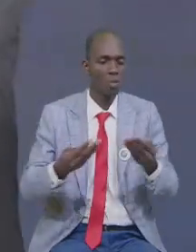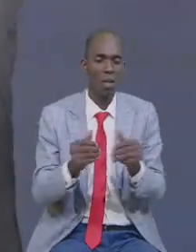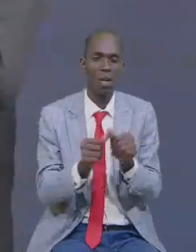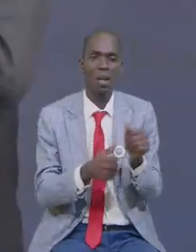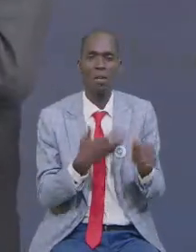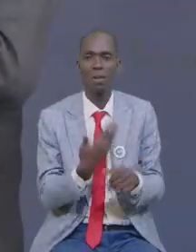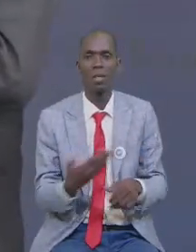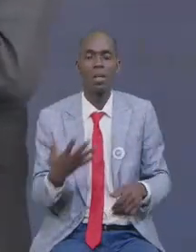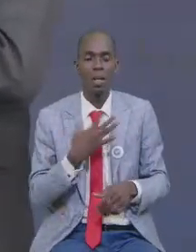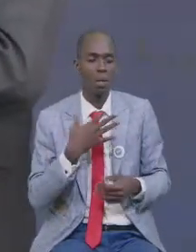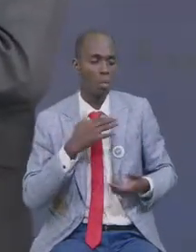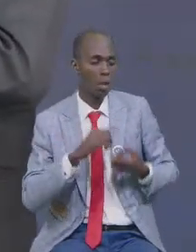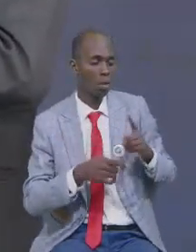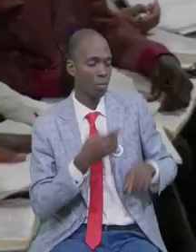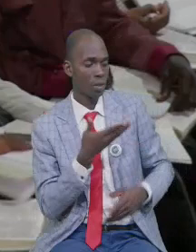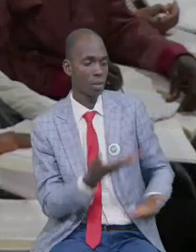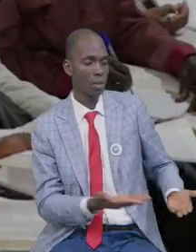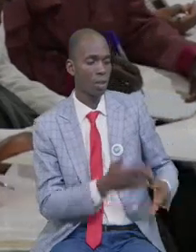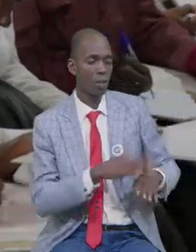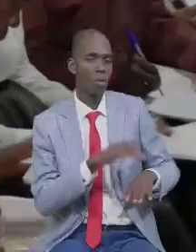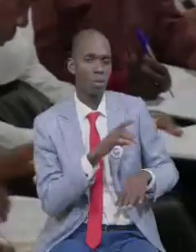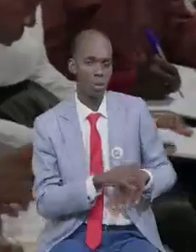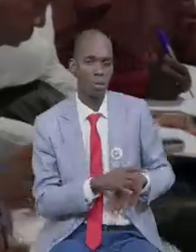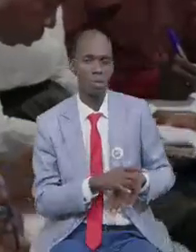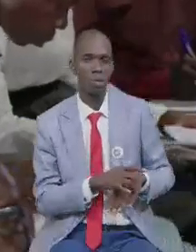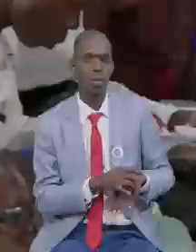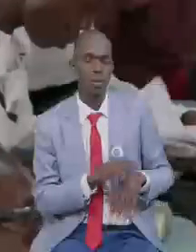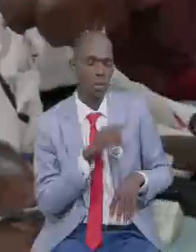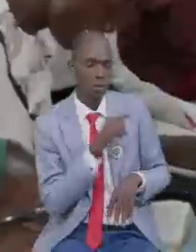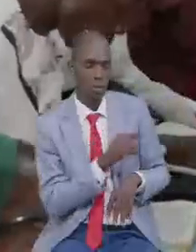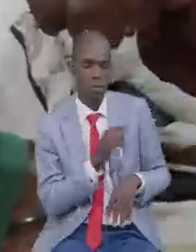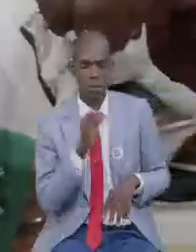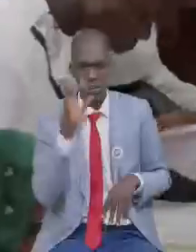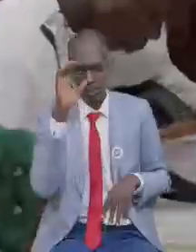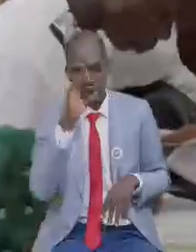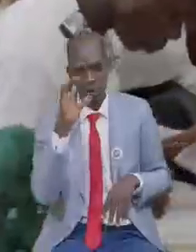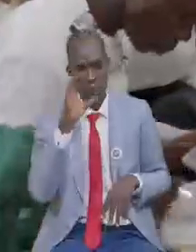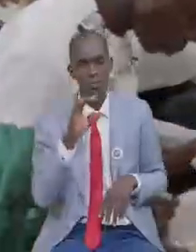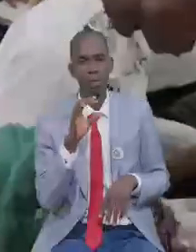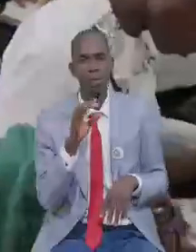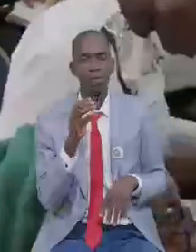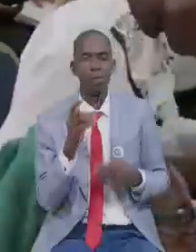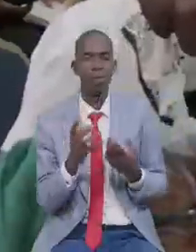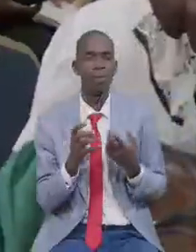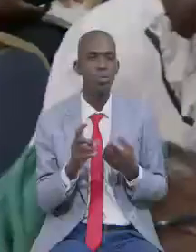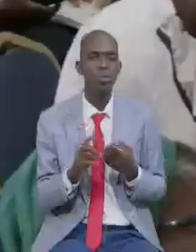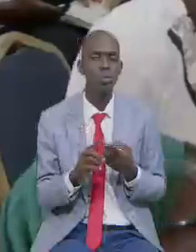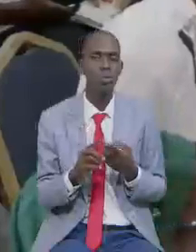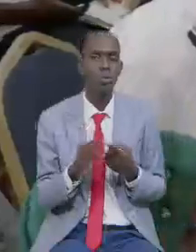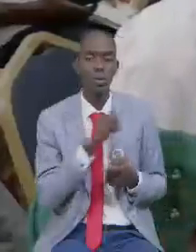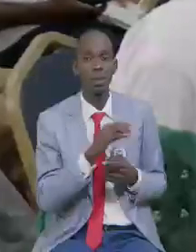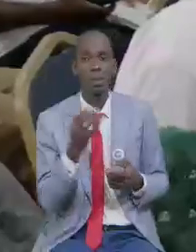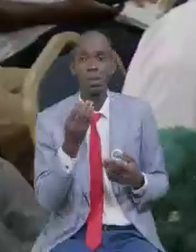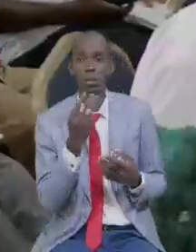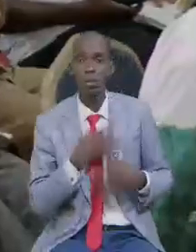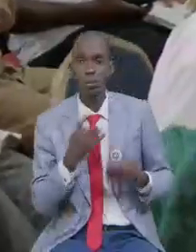my friend here on earth, he seeks, he wants healing. He's poor, he wants